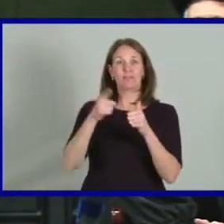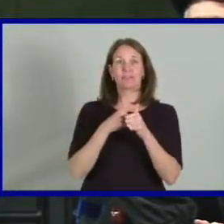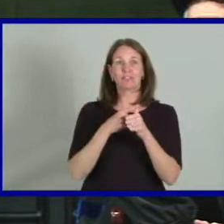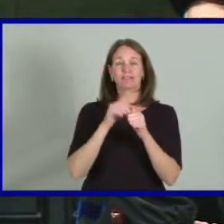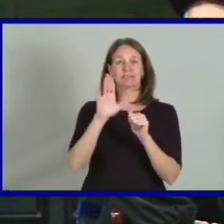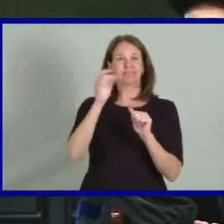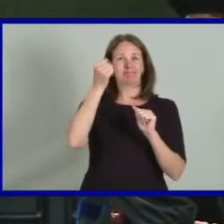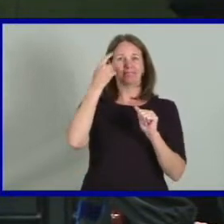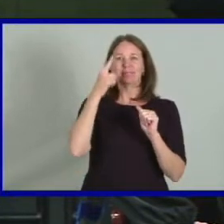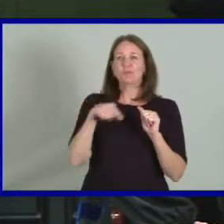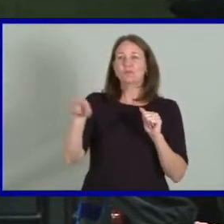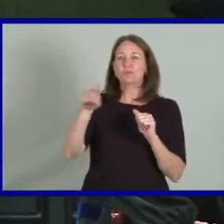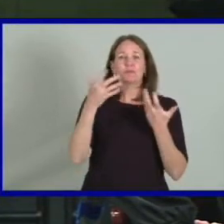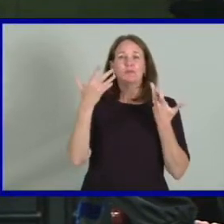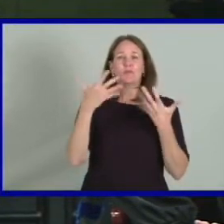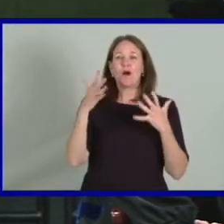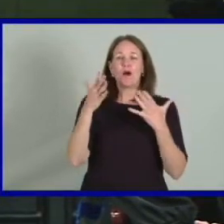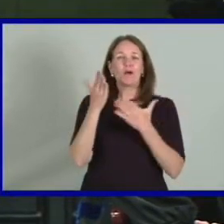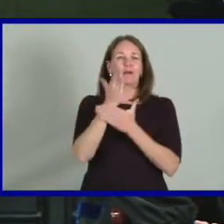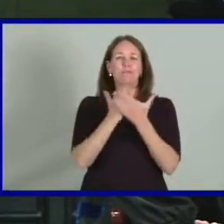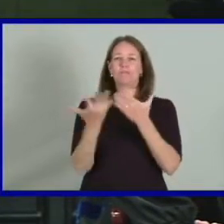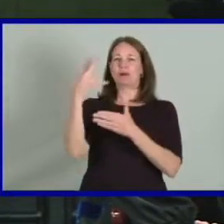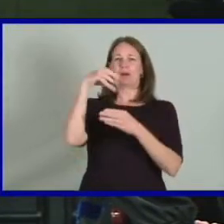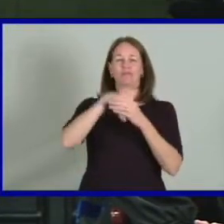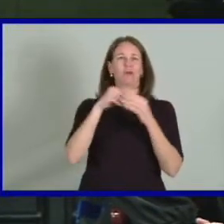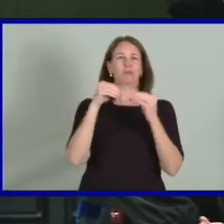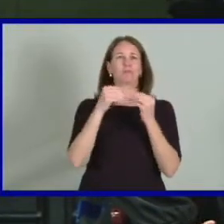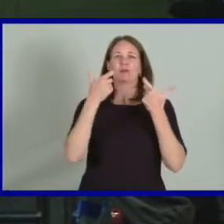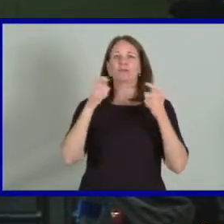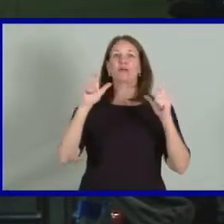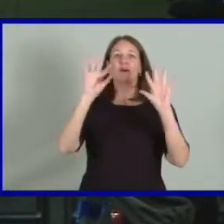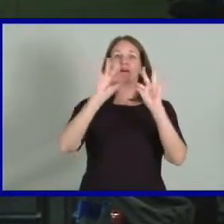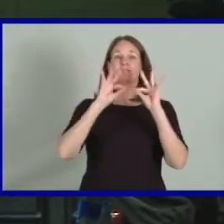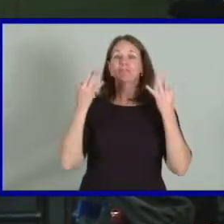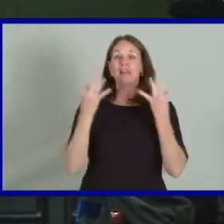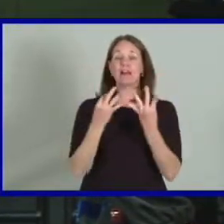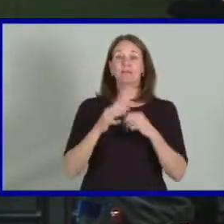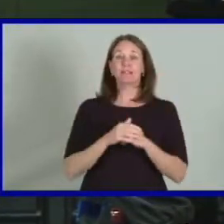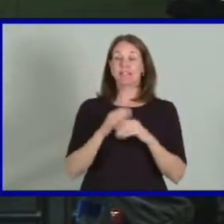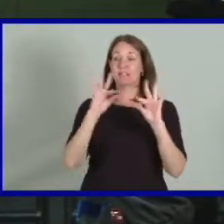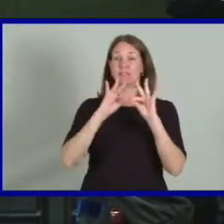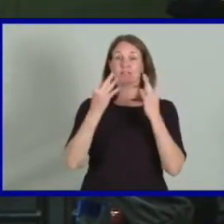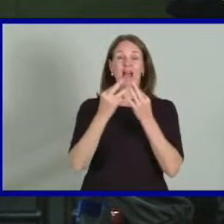you are already part of a larger family, a family made up of more than